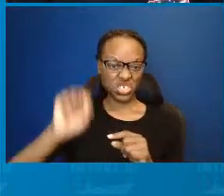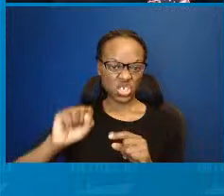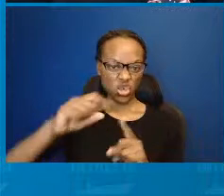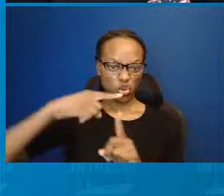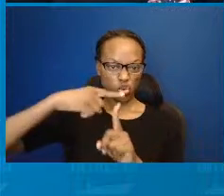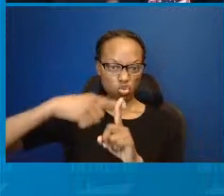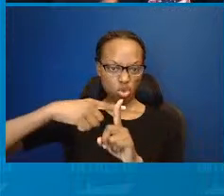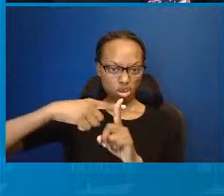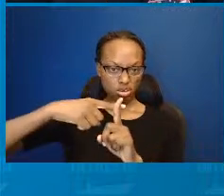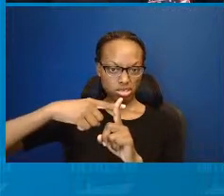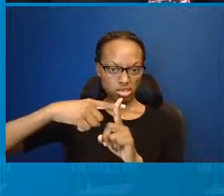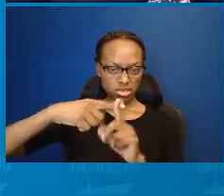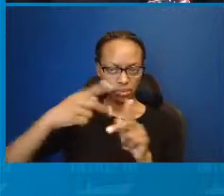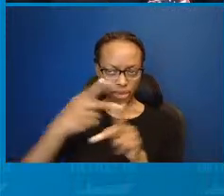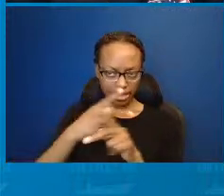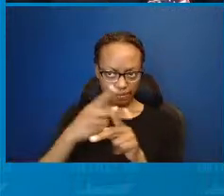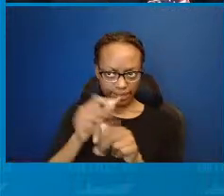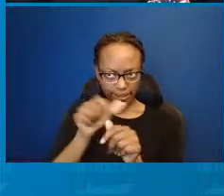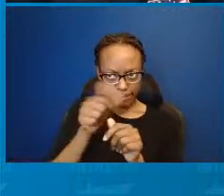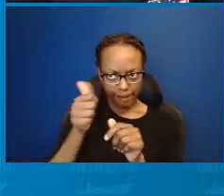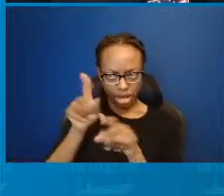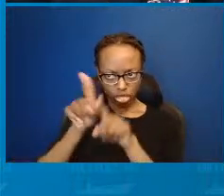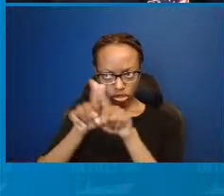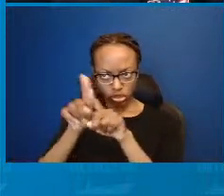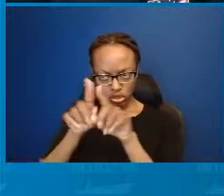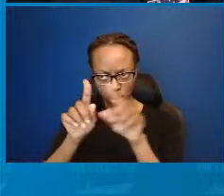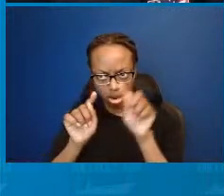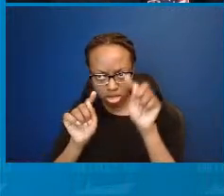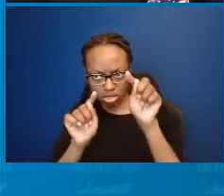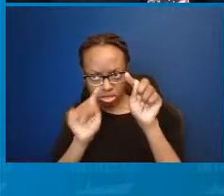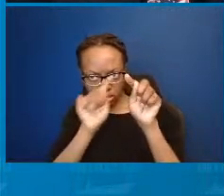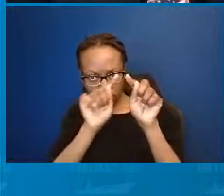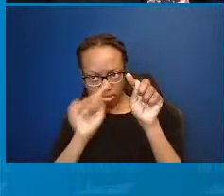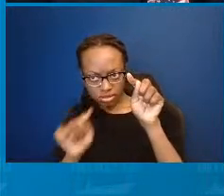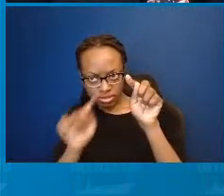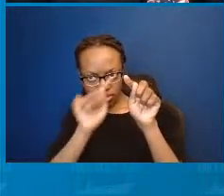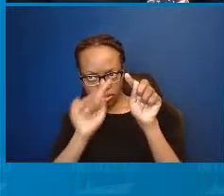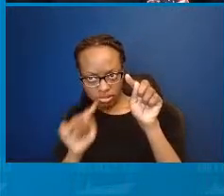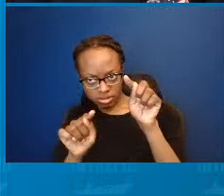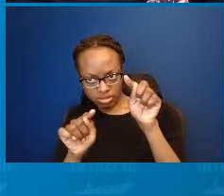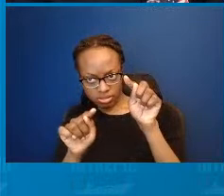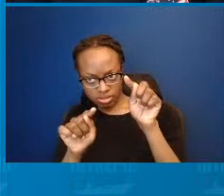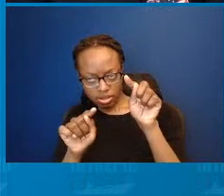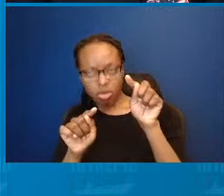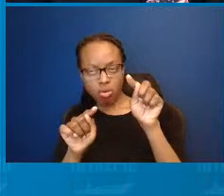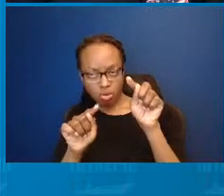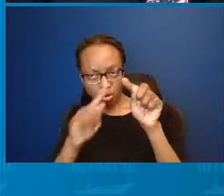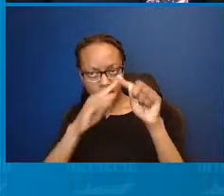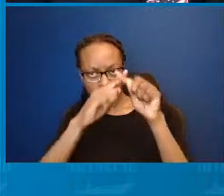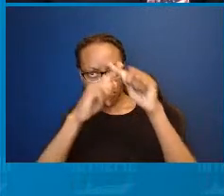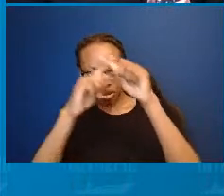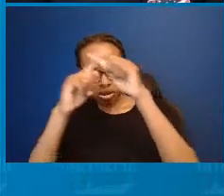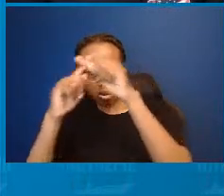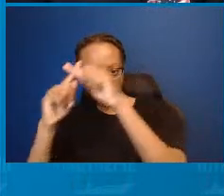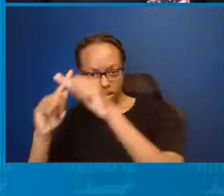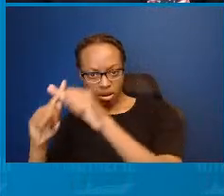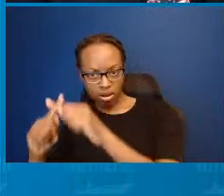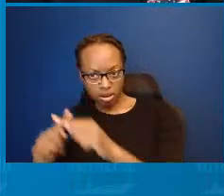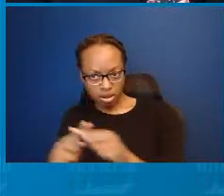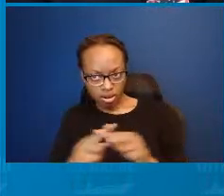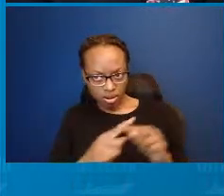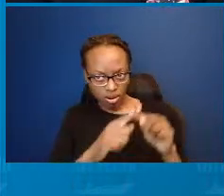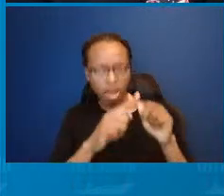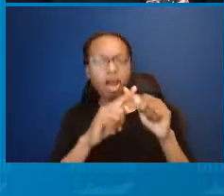it. And we're even able to find out where the other directions are, like north and east and west, because